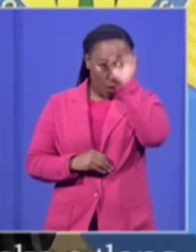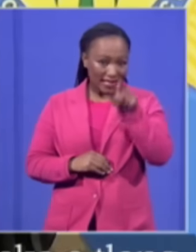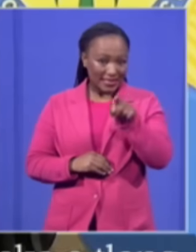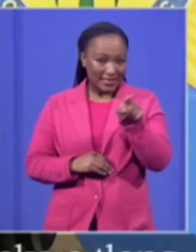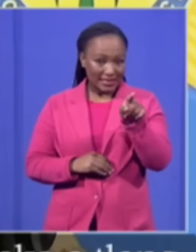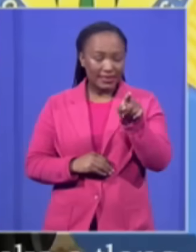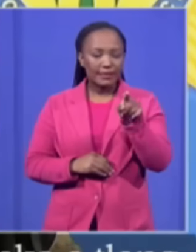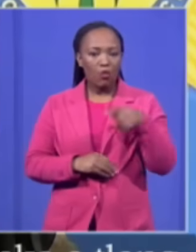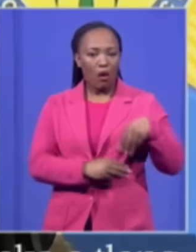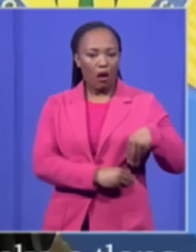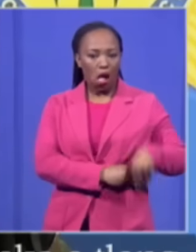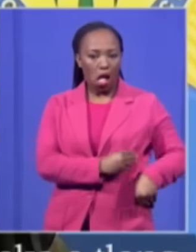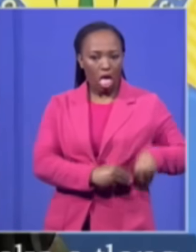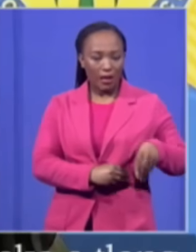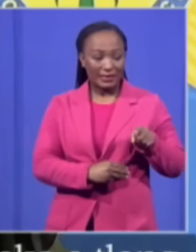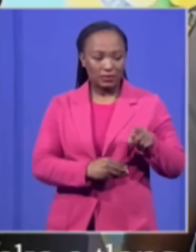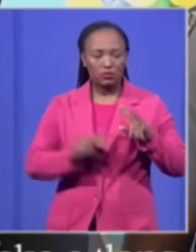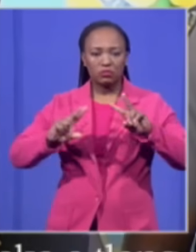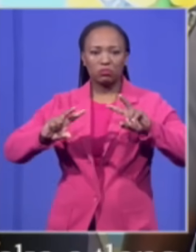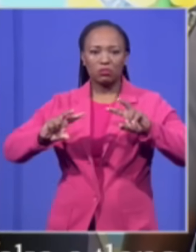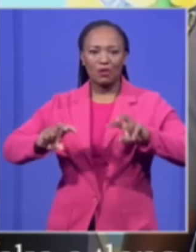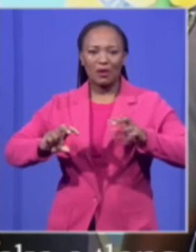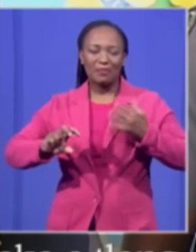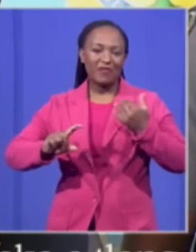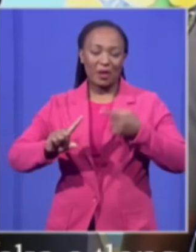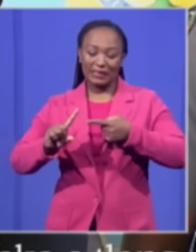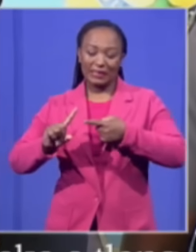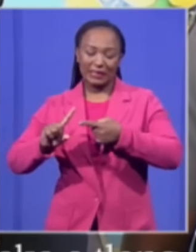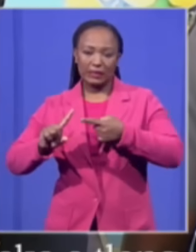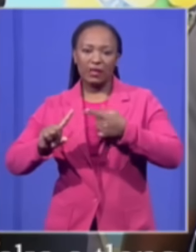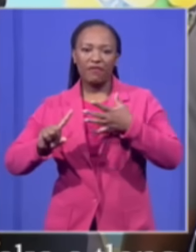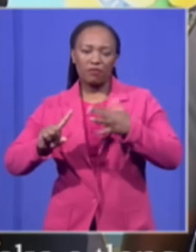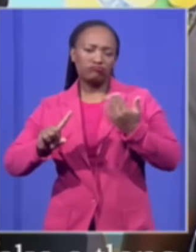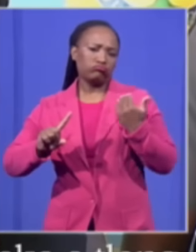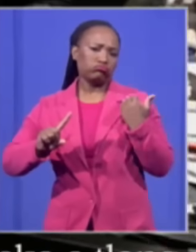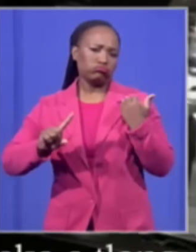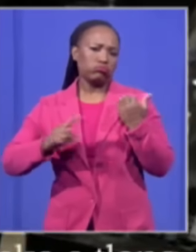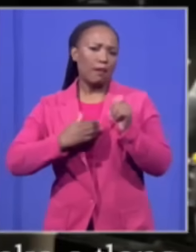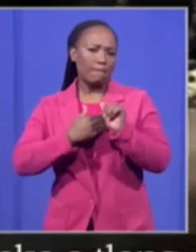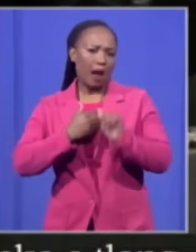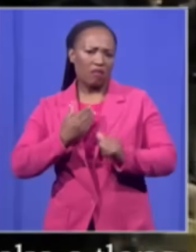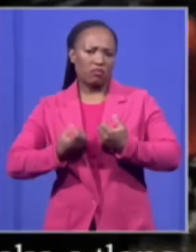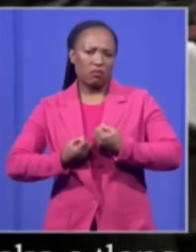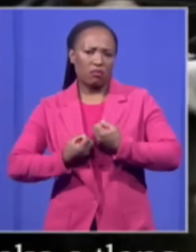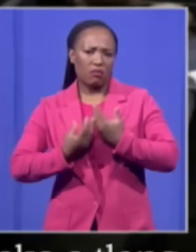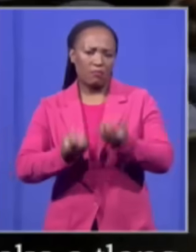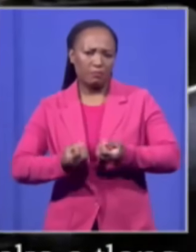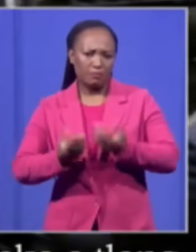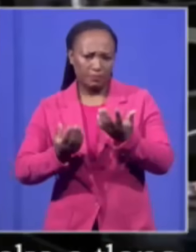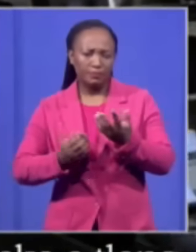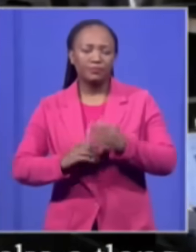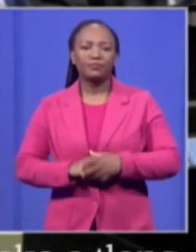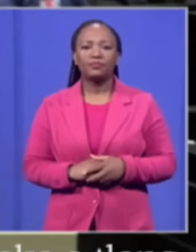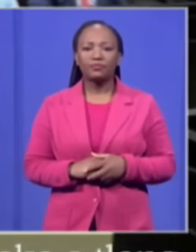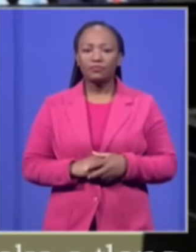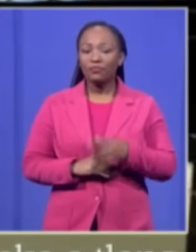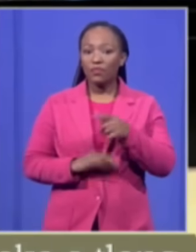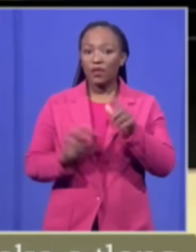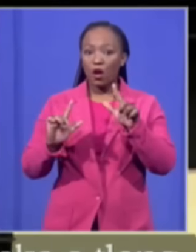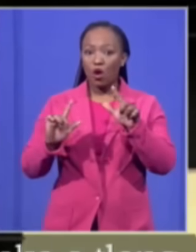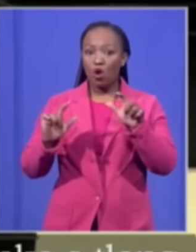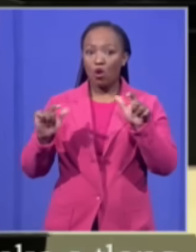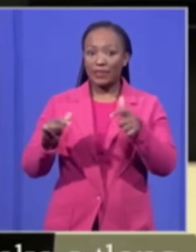di upolotsweng ke mo Lieutenant General Mkhwanazi kgwedi e fetileng. Fa diphalane a le 31 komiti e